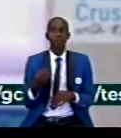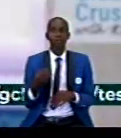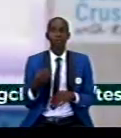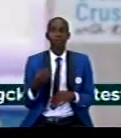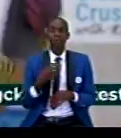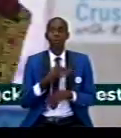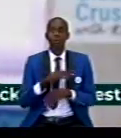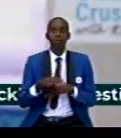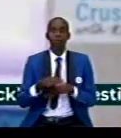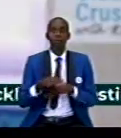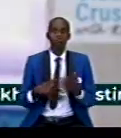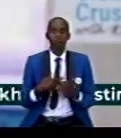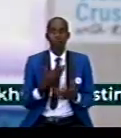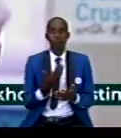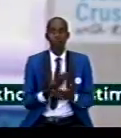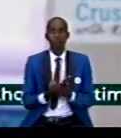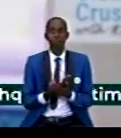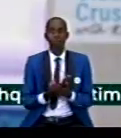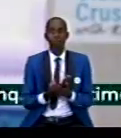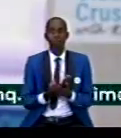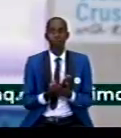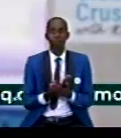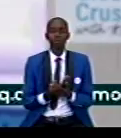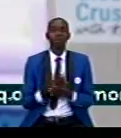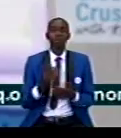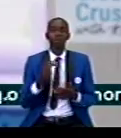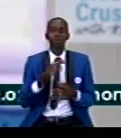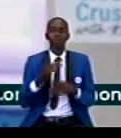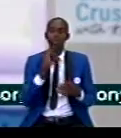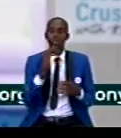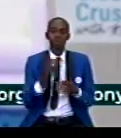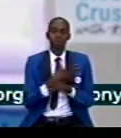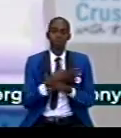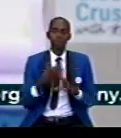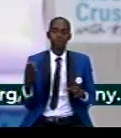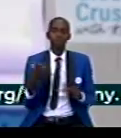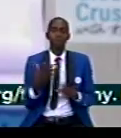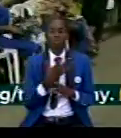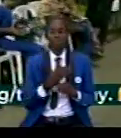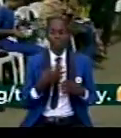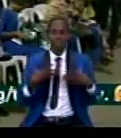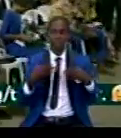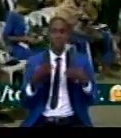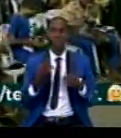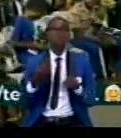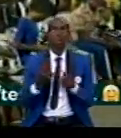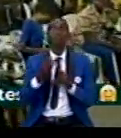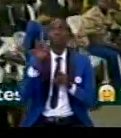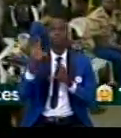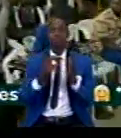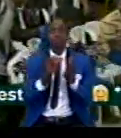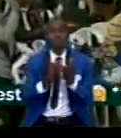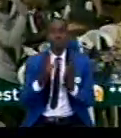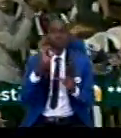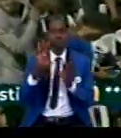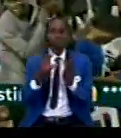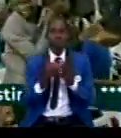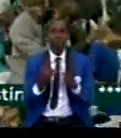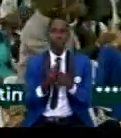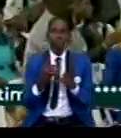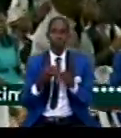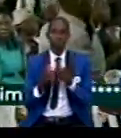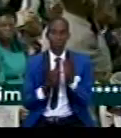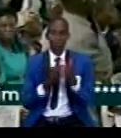Praise the Lord. As he did it for me, he will do yours likewise in Jesus' name. Put your hands together. God